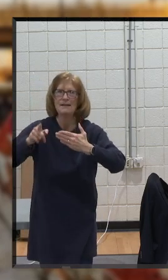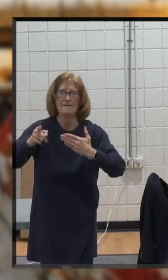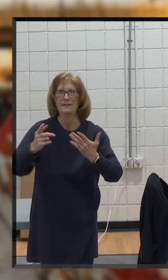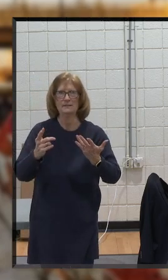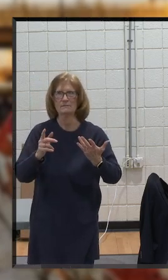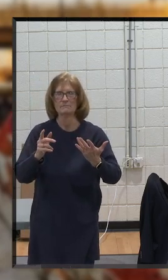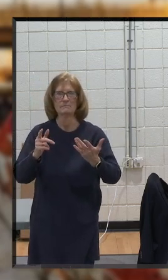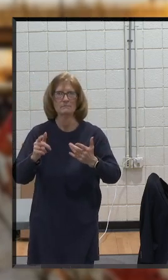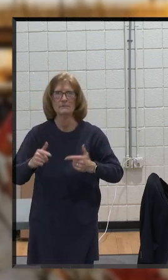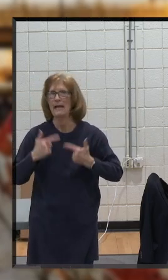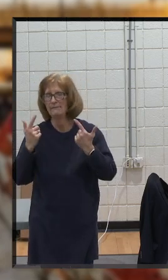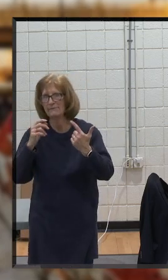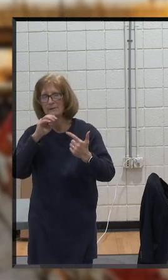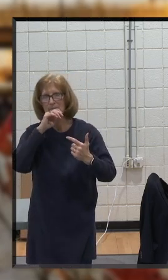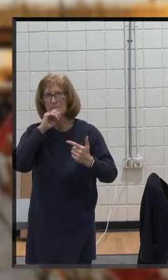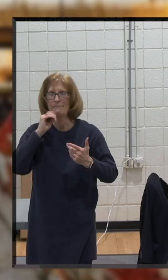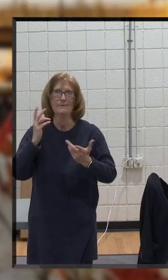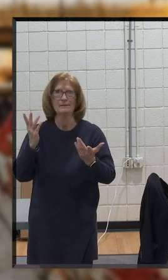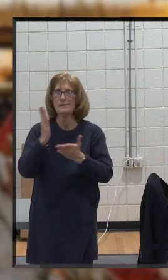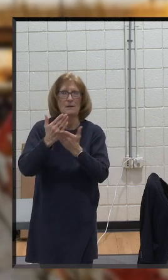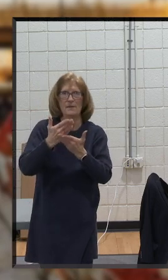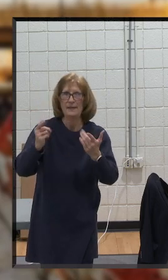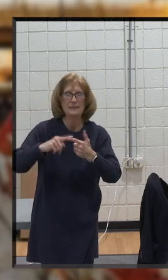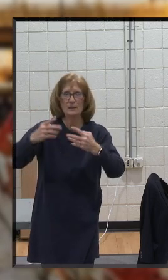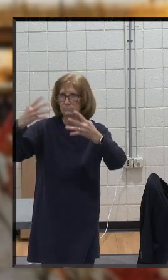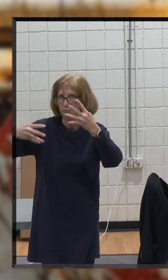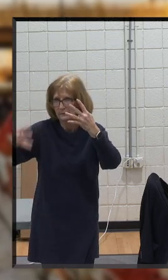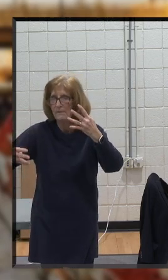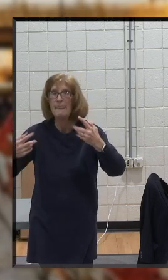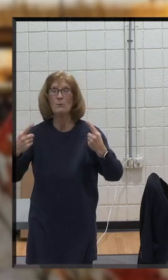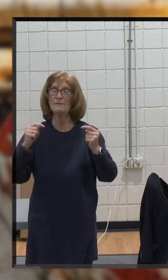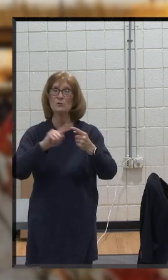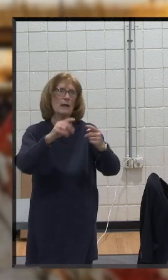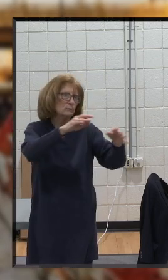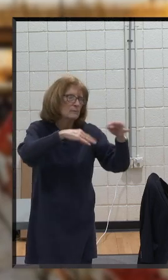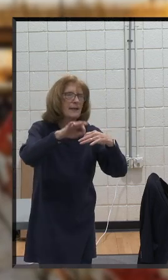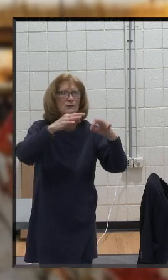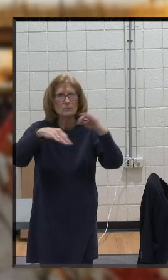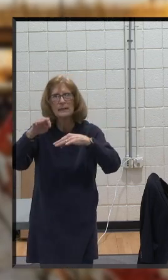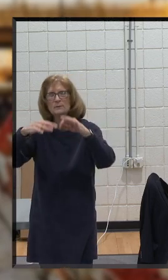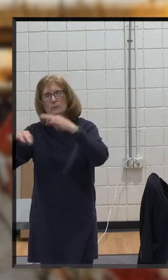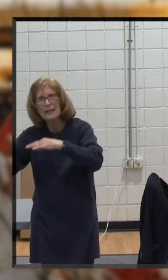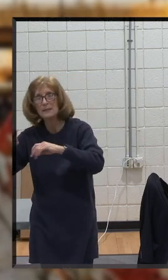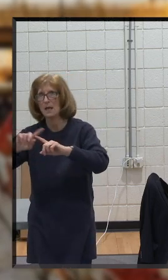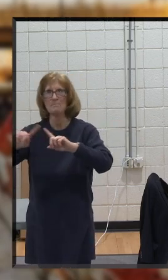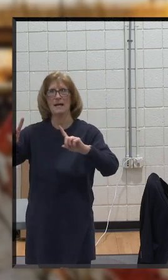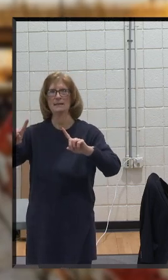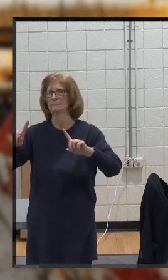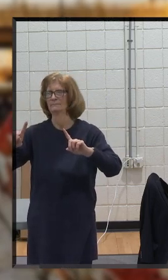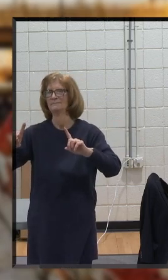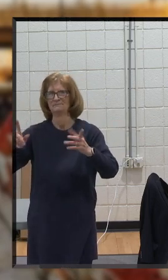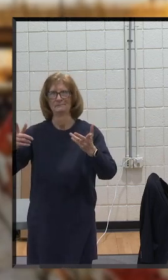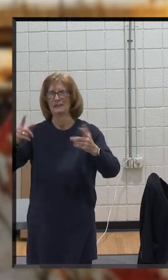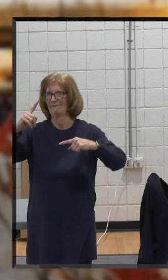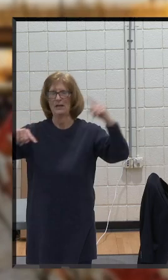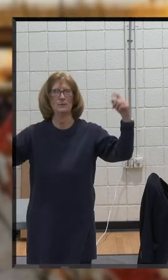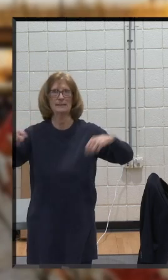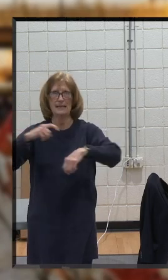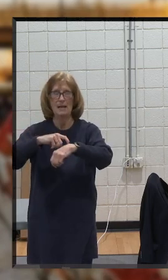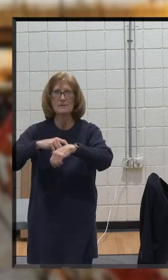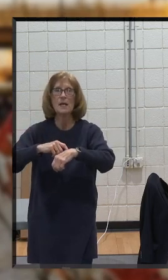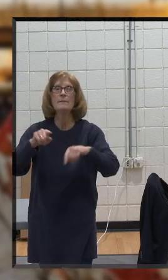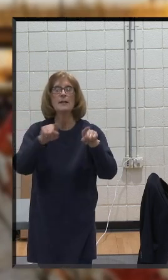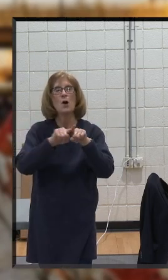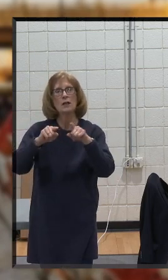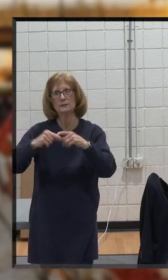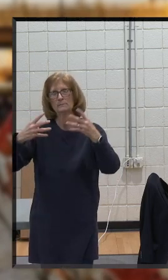We have some leaking joints, many of which have been replaced, but have leaked at various points in their life. And the drainage